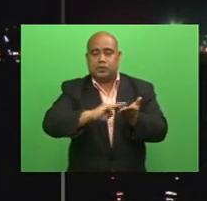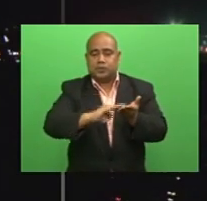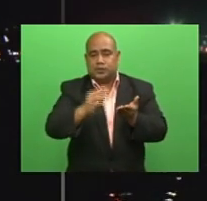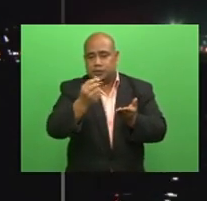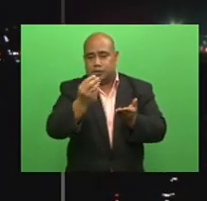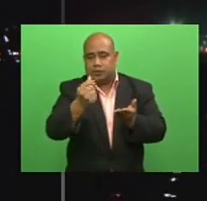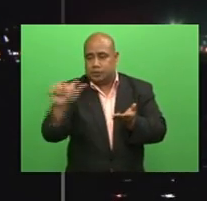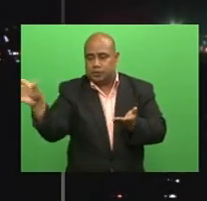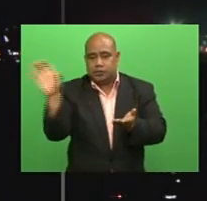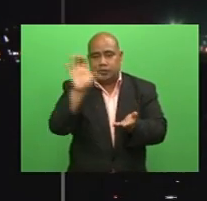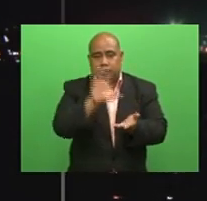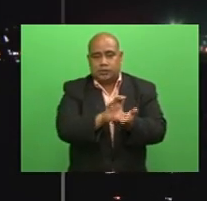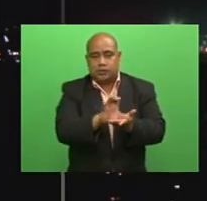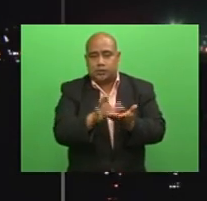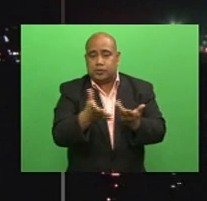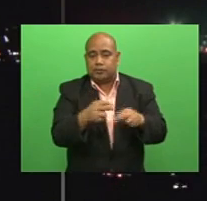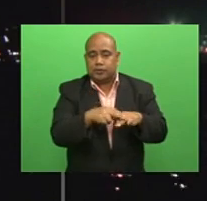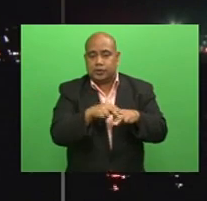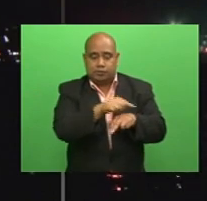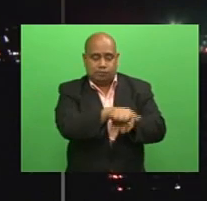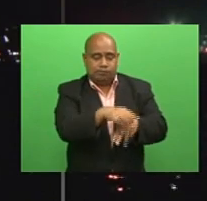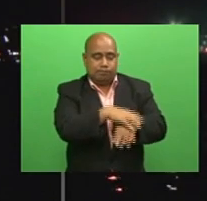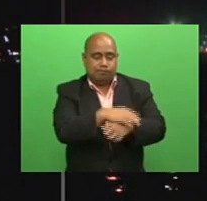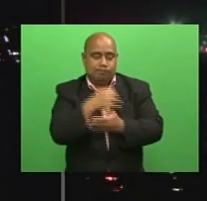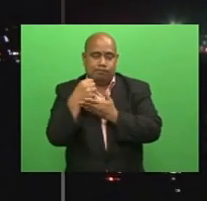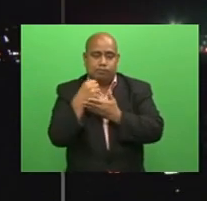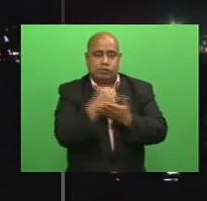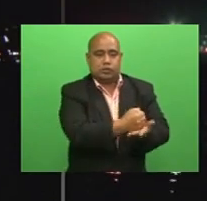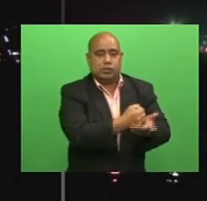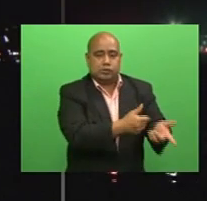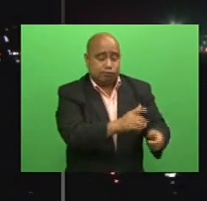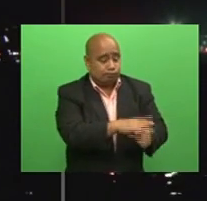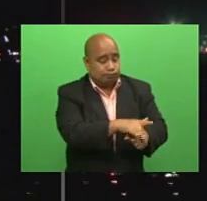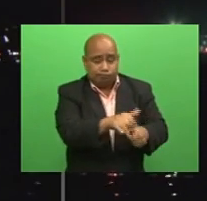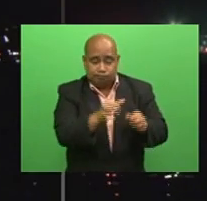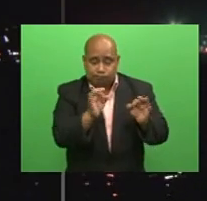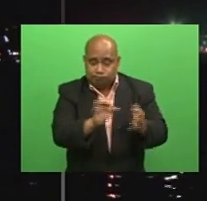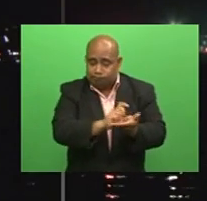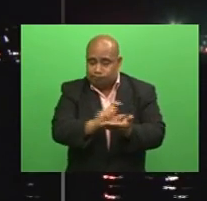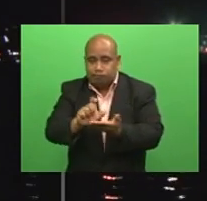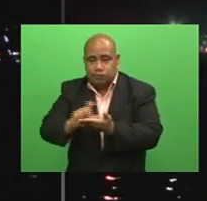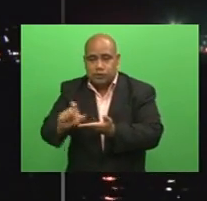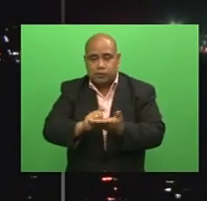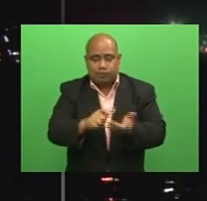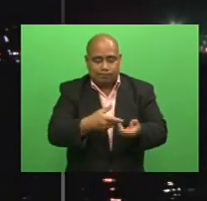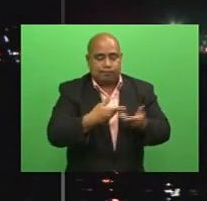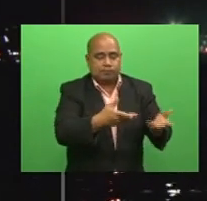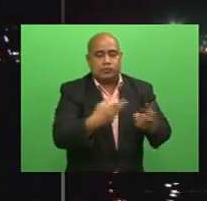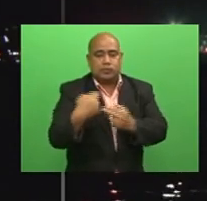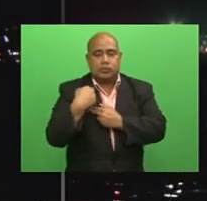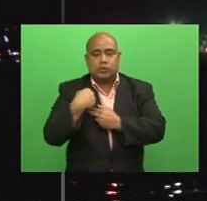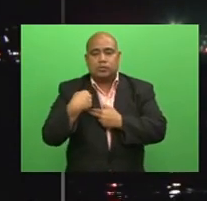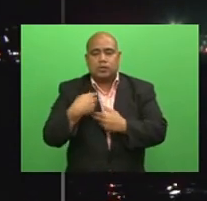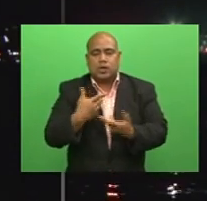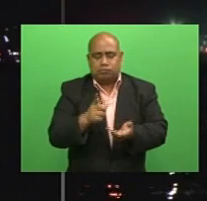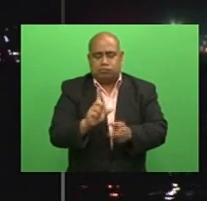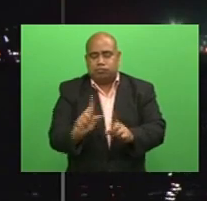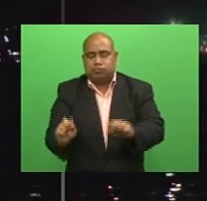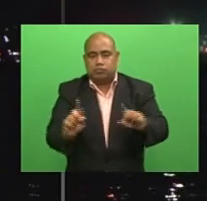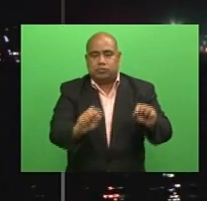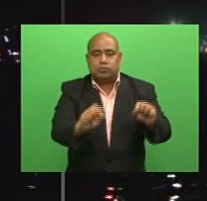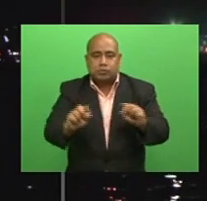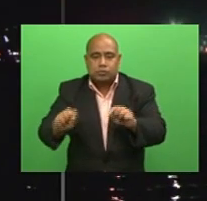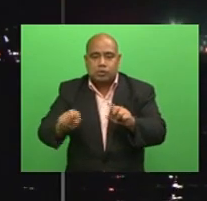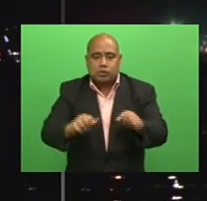strengthen the transparency, accountability and effectiveness of the police in collaboration with key justice stakeholders and civil